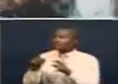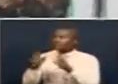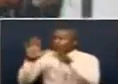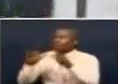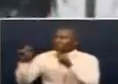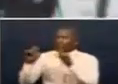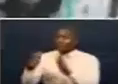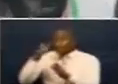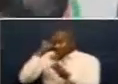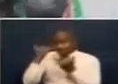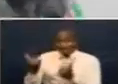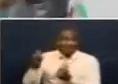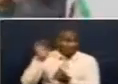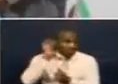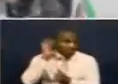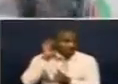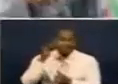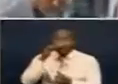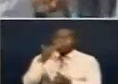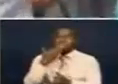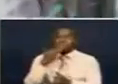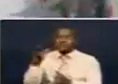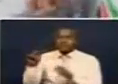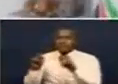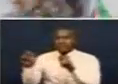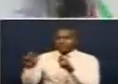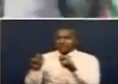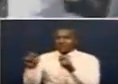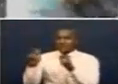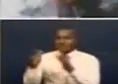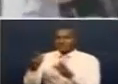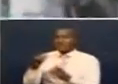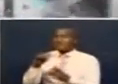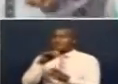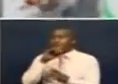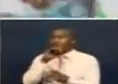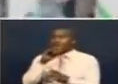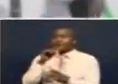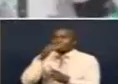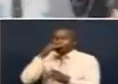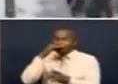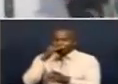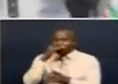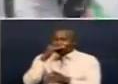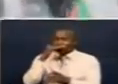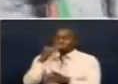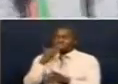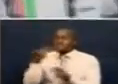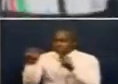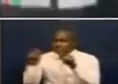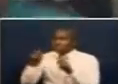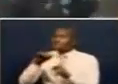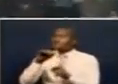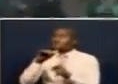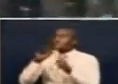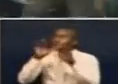that now we are being told that Musalia Mudavadi is the manager of Raila Odinga's campaign program. The truth is